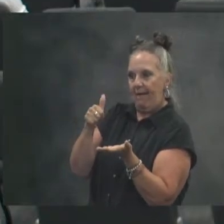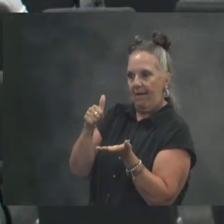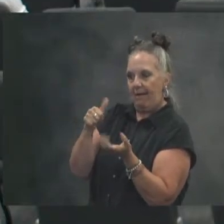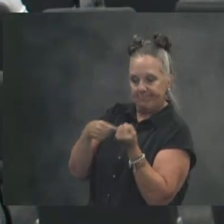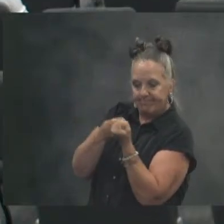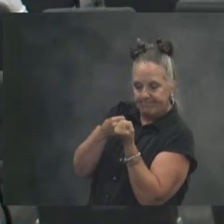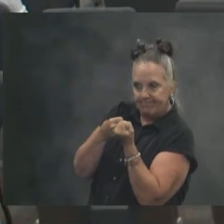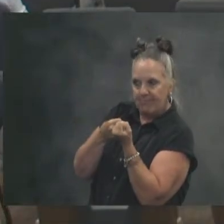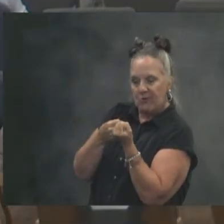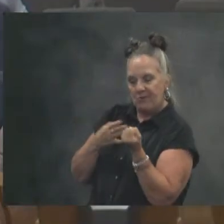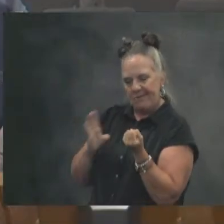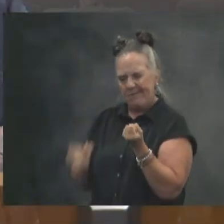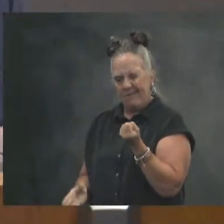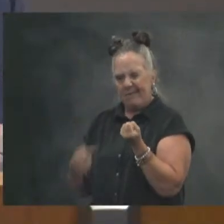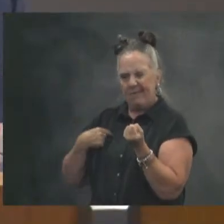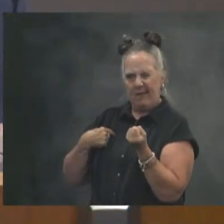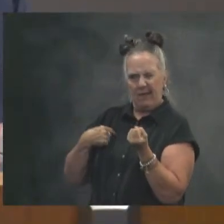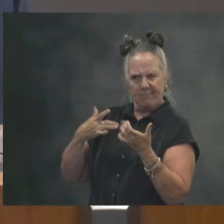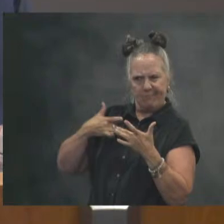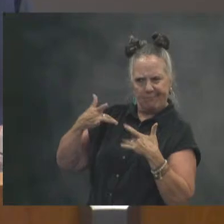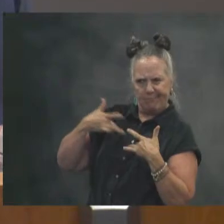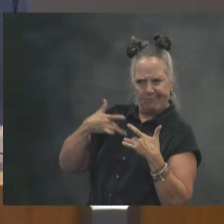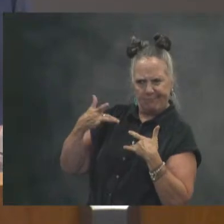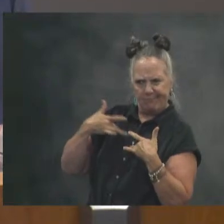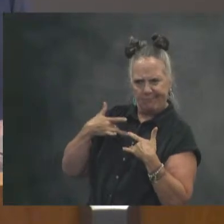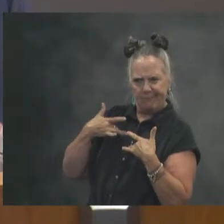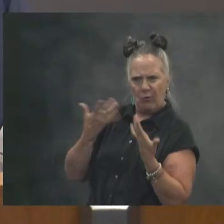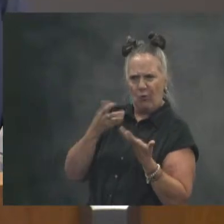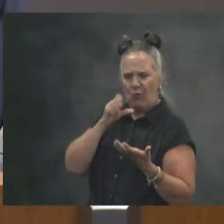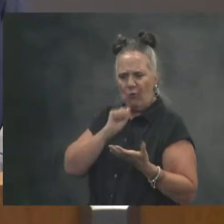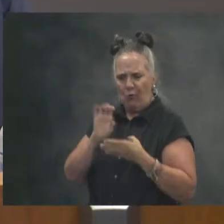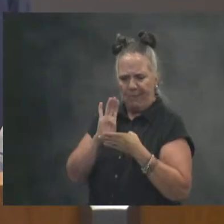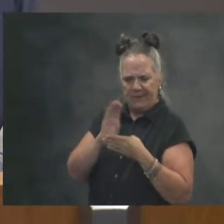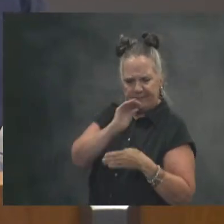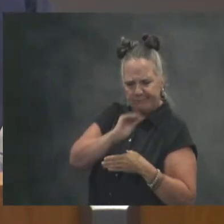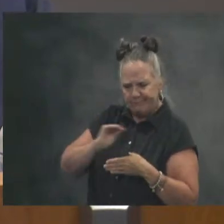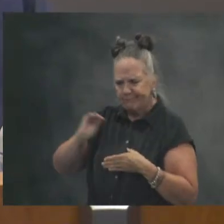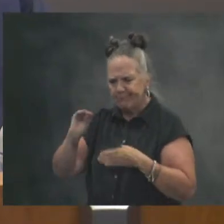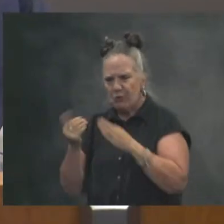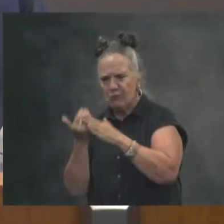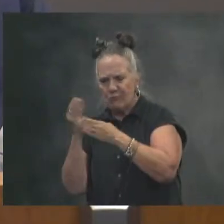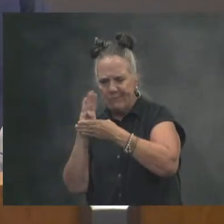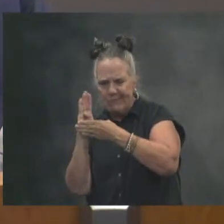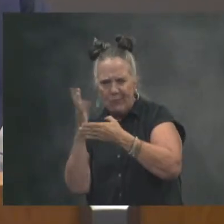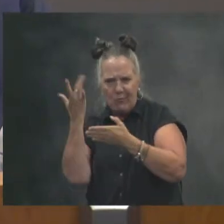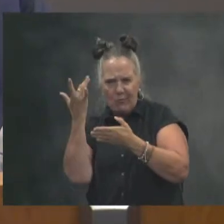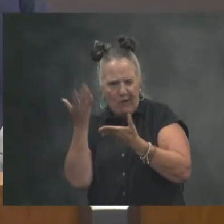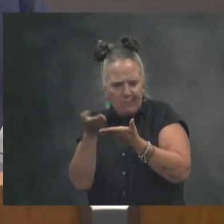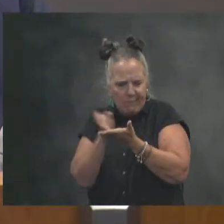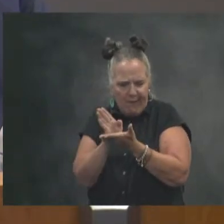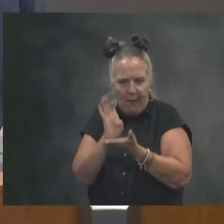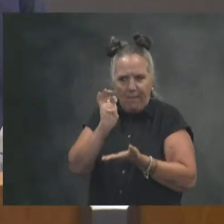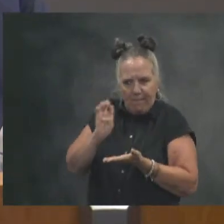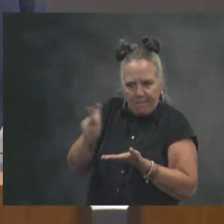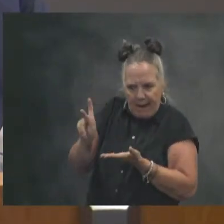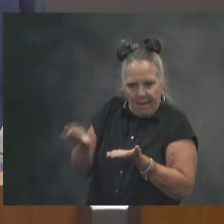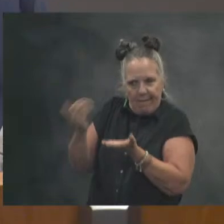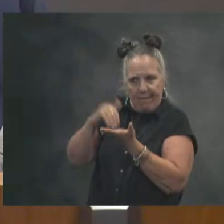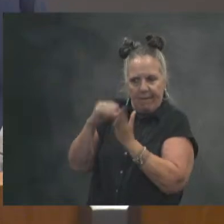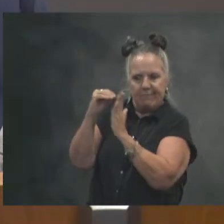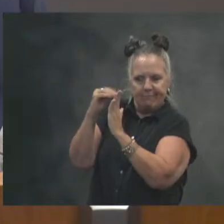side. So I'm just kind of confused why there's old business under new business and why it was allowed back on